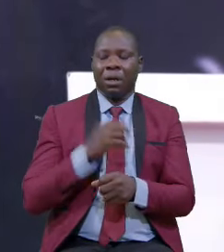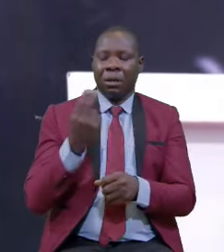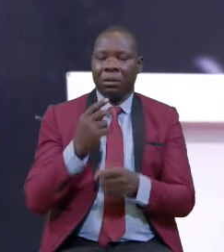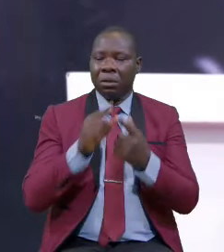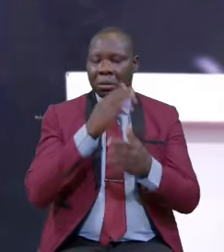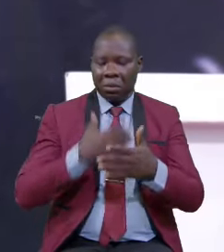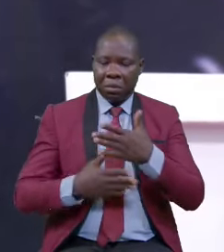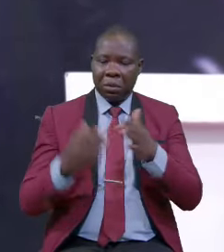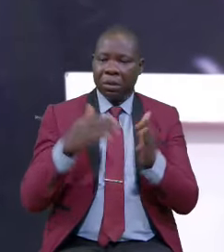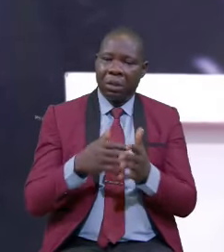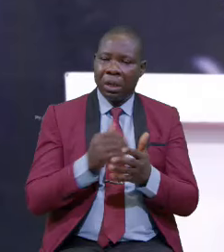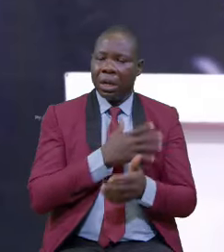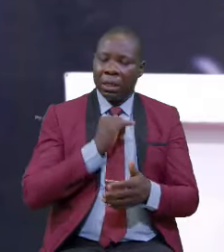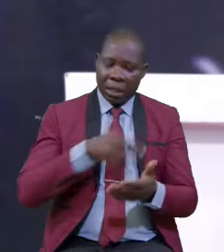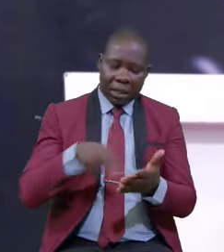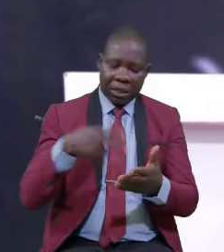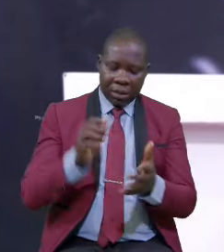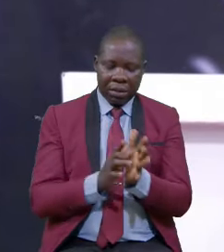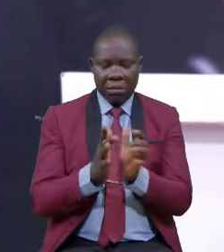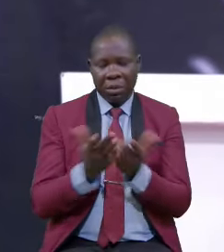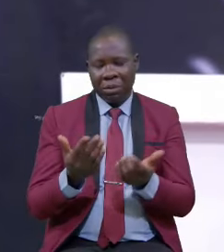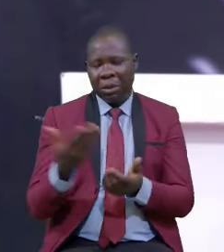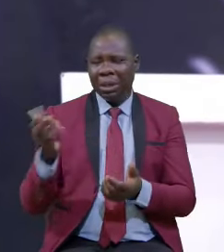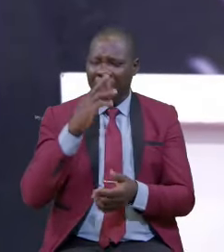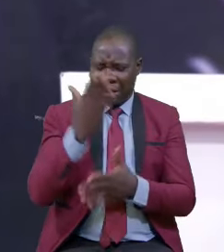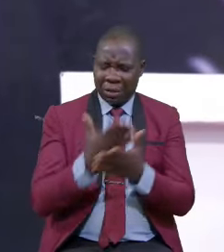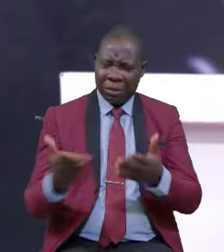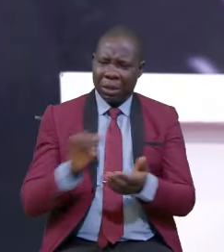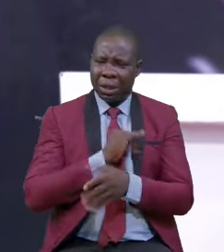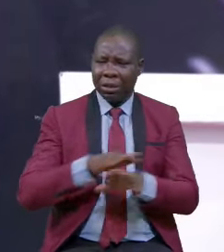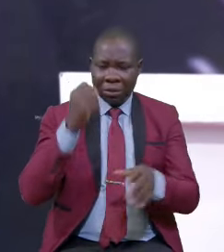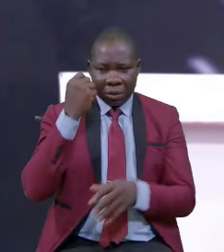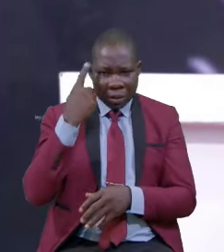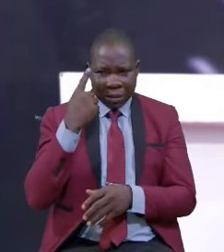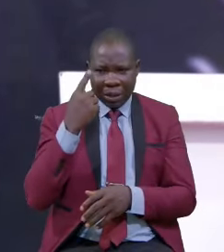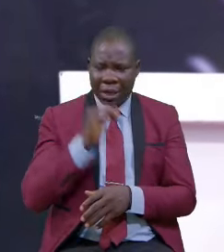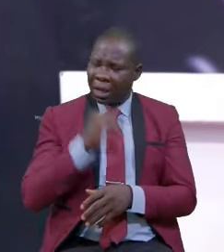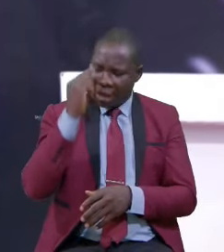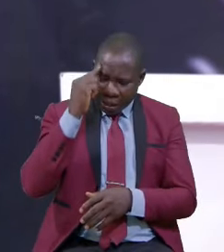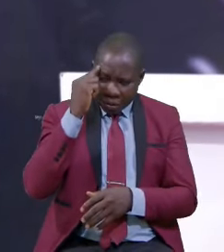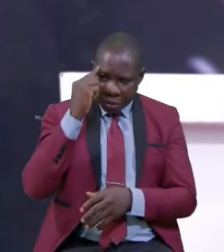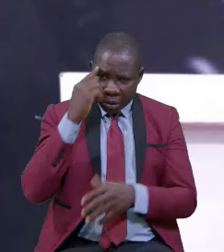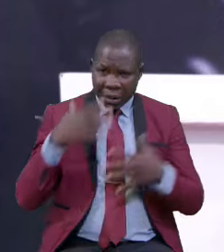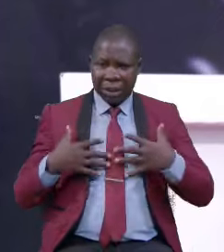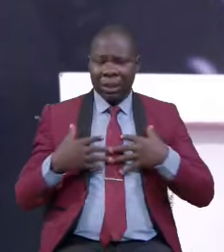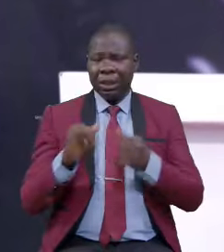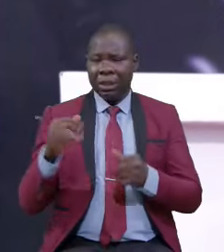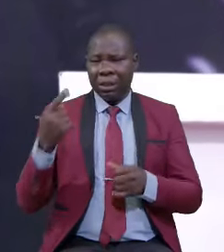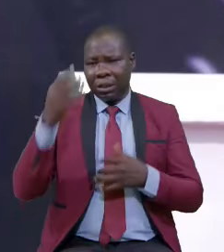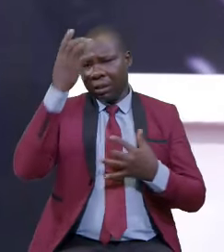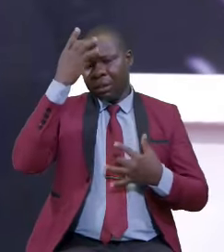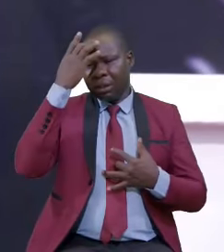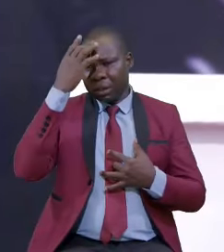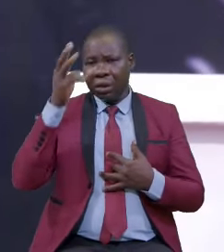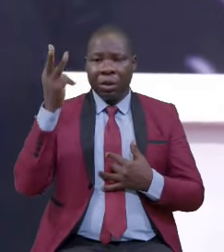some things I didn't understand. What didn't I understand? I thought healing the sick was for the